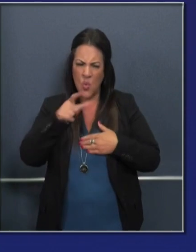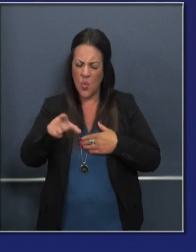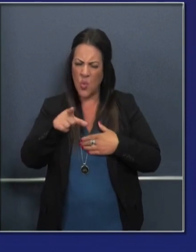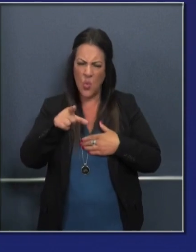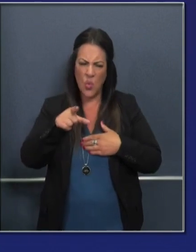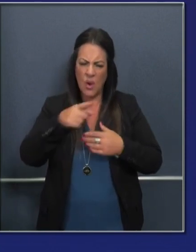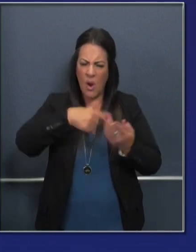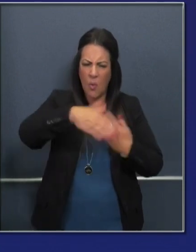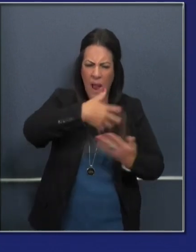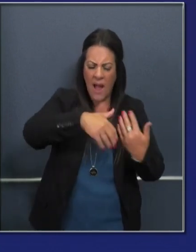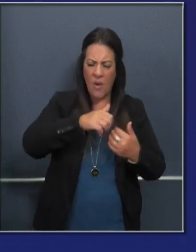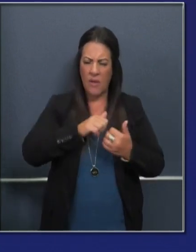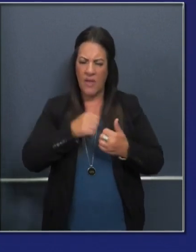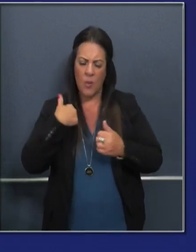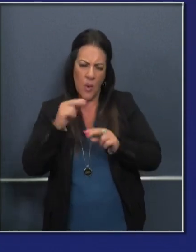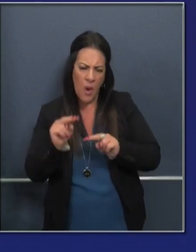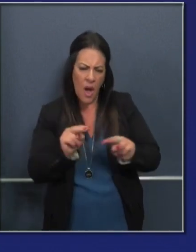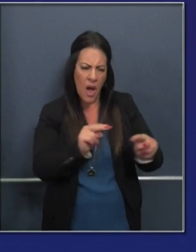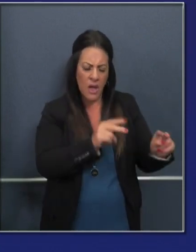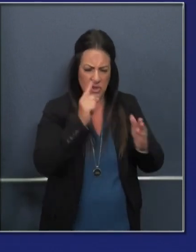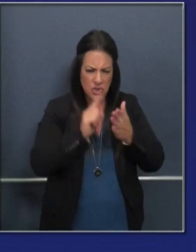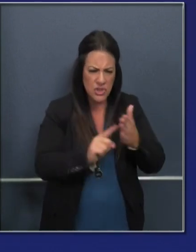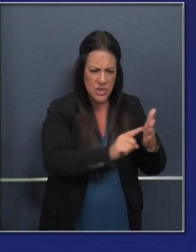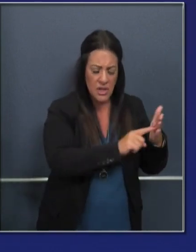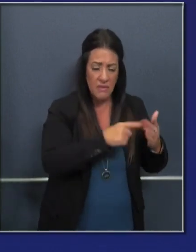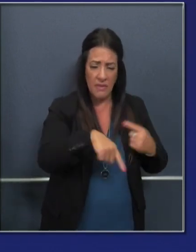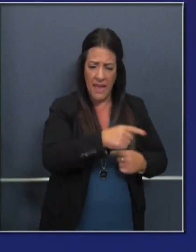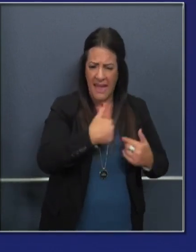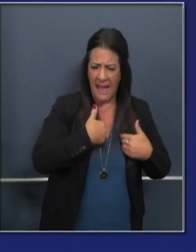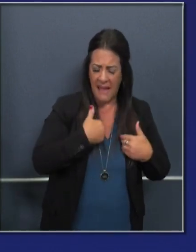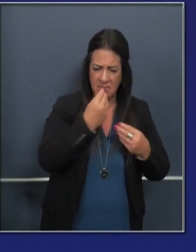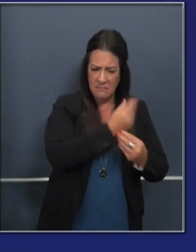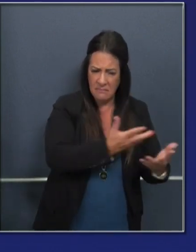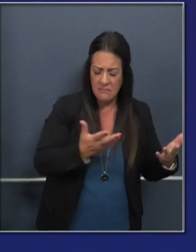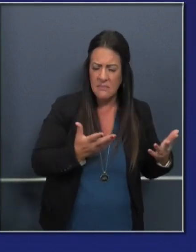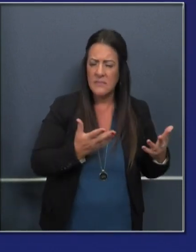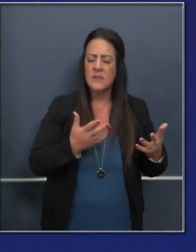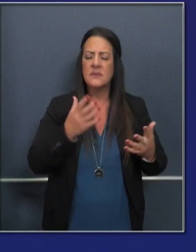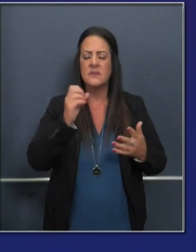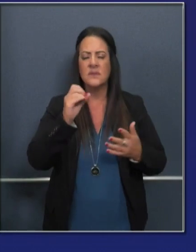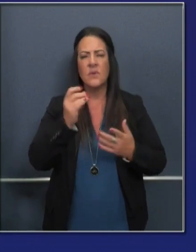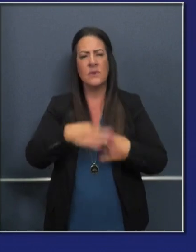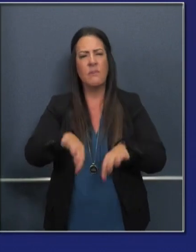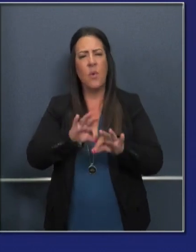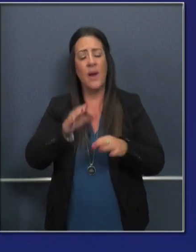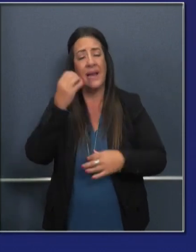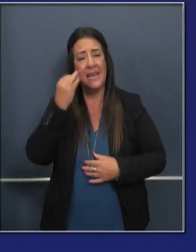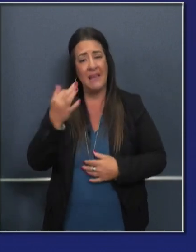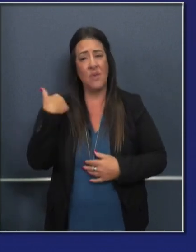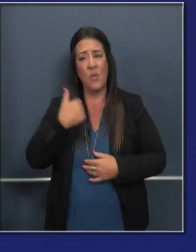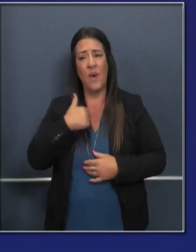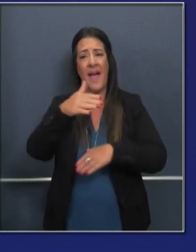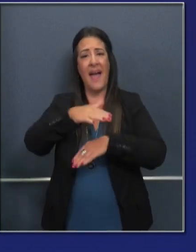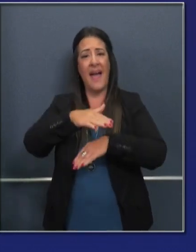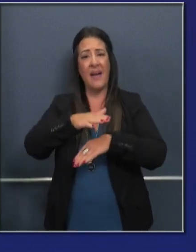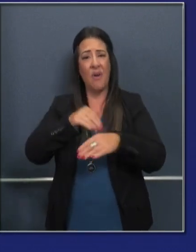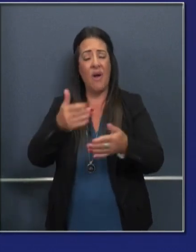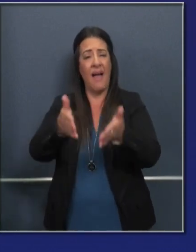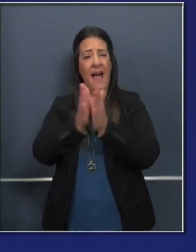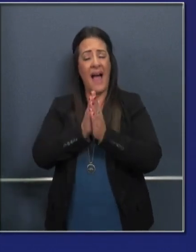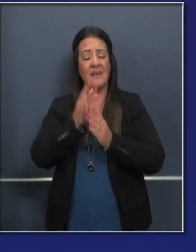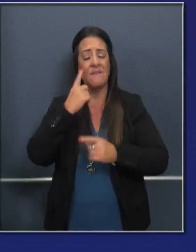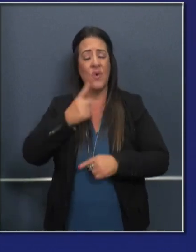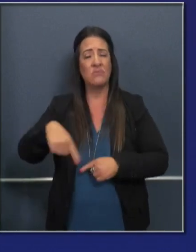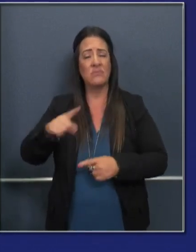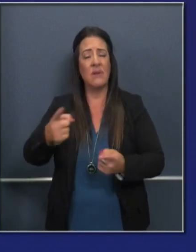COVID-19, but of other disease. And we want to encourage people to take those calls if indeed they receive one of those calls. And as always,